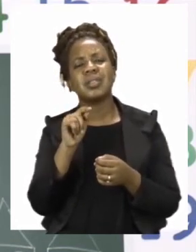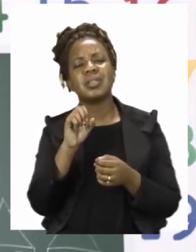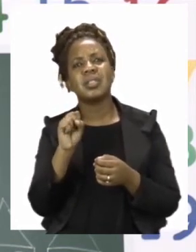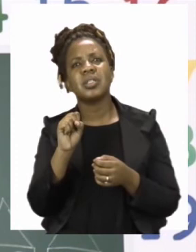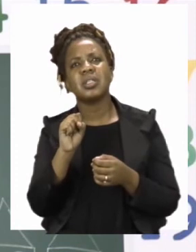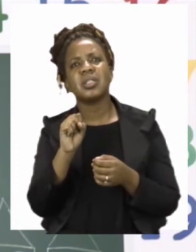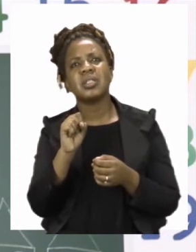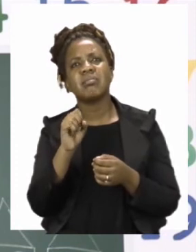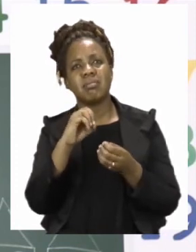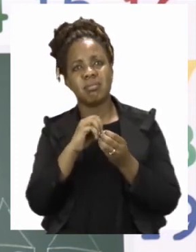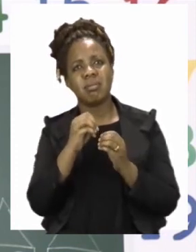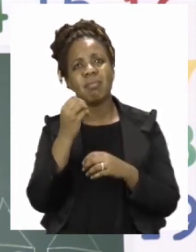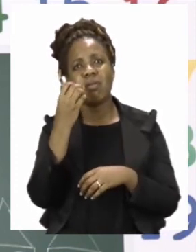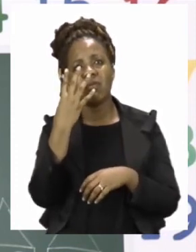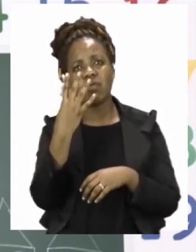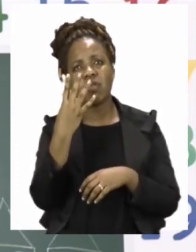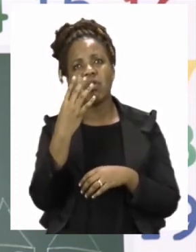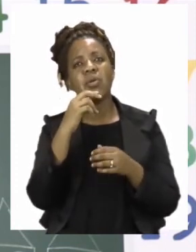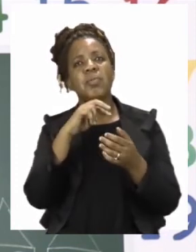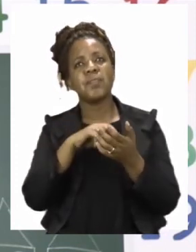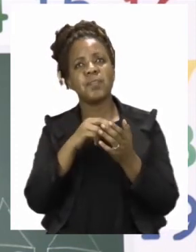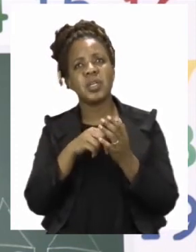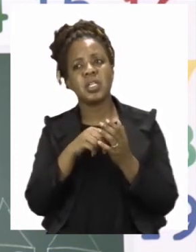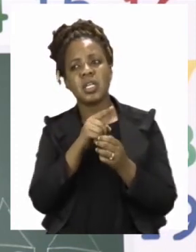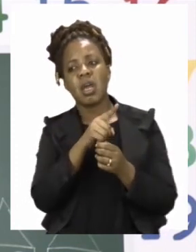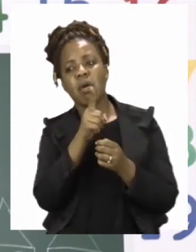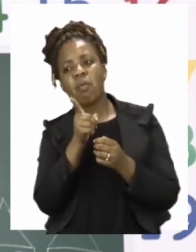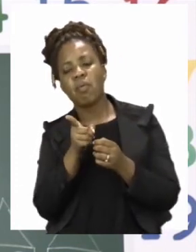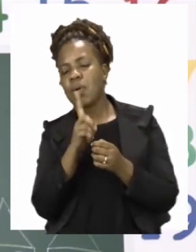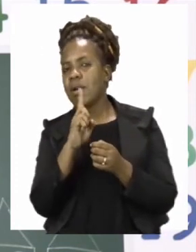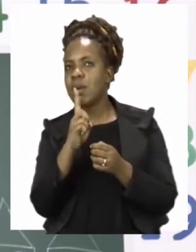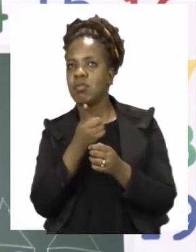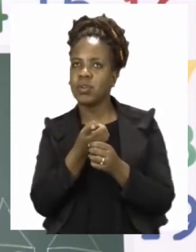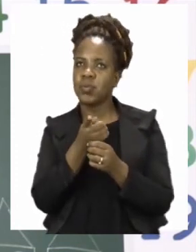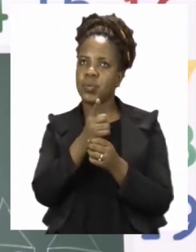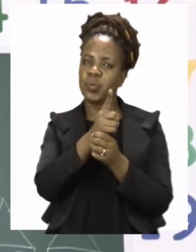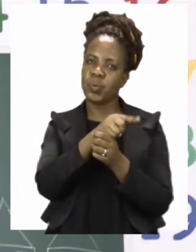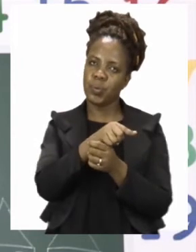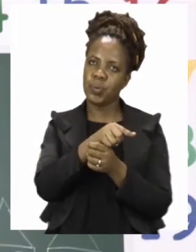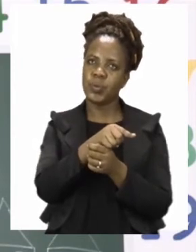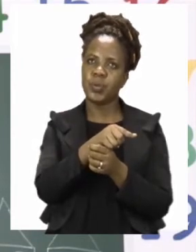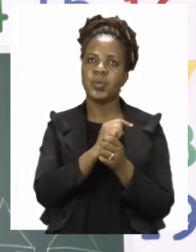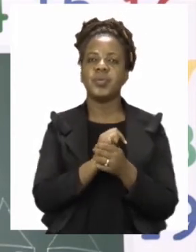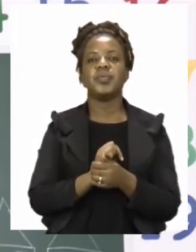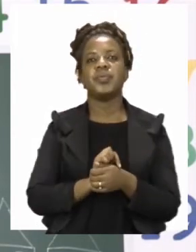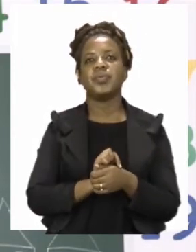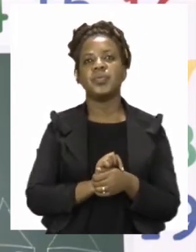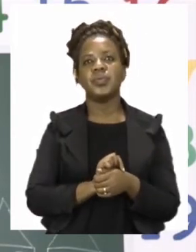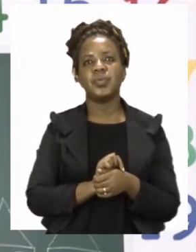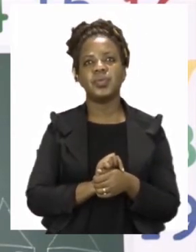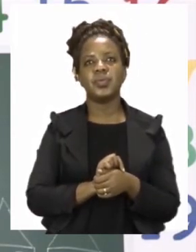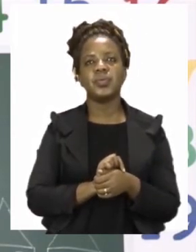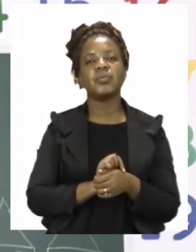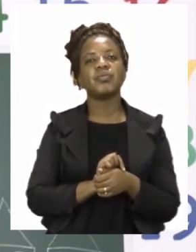100. Now these are our decade numbers, which means that the answers we are looking for will be a